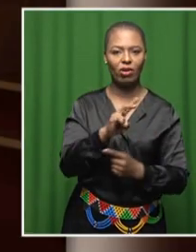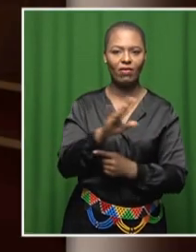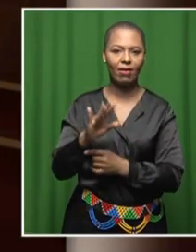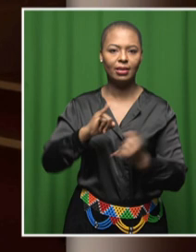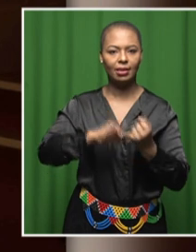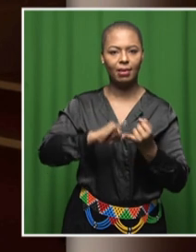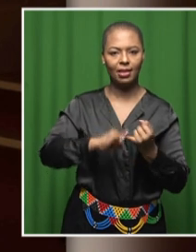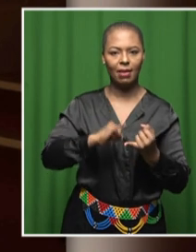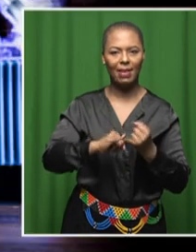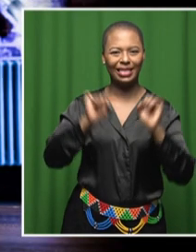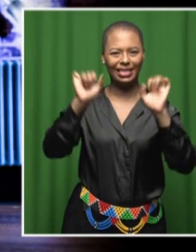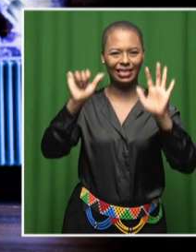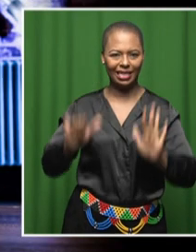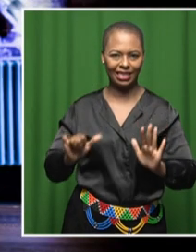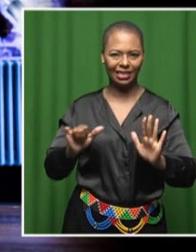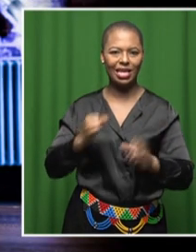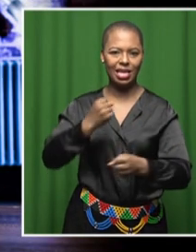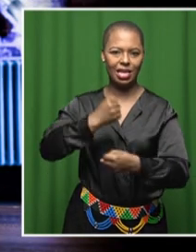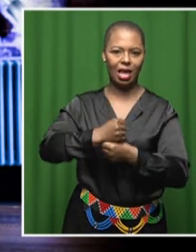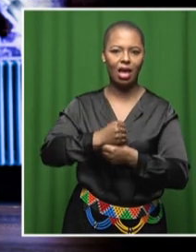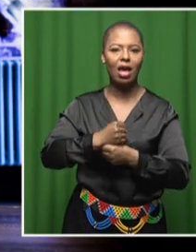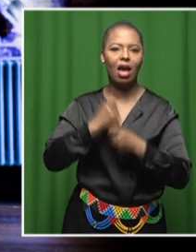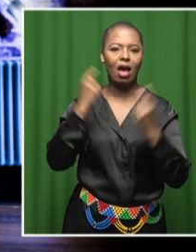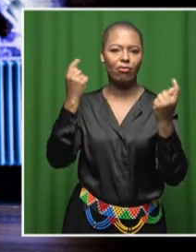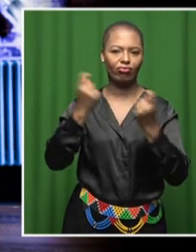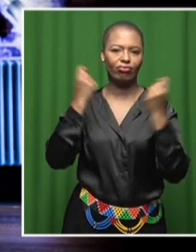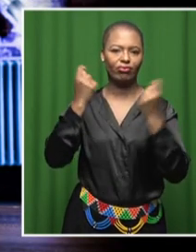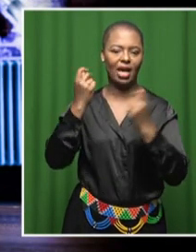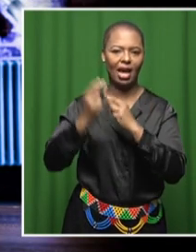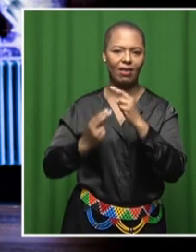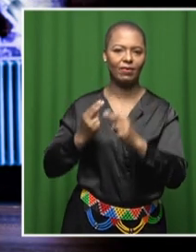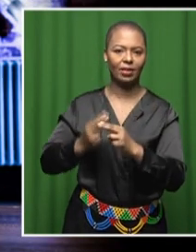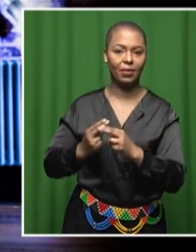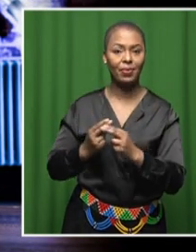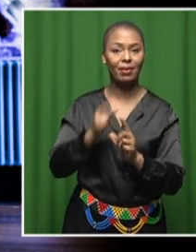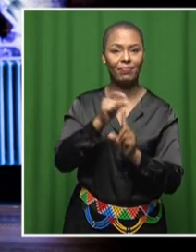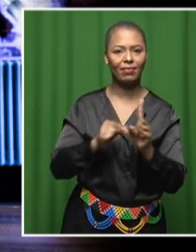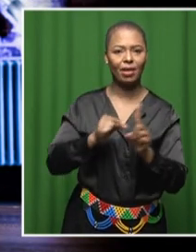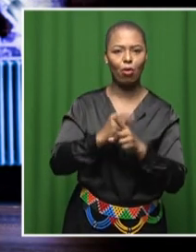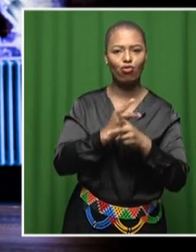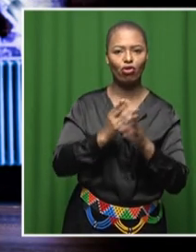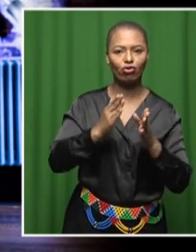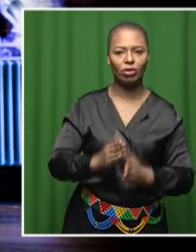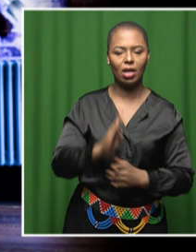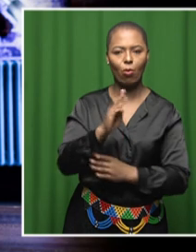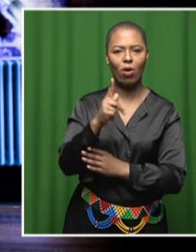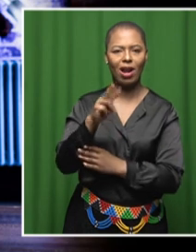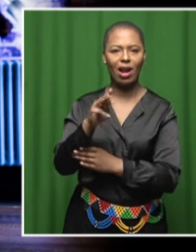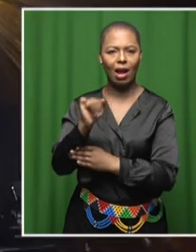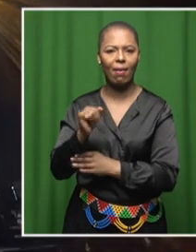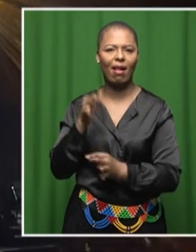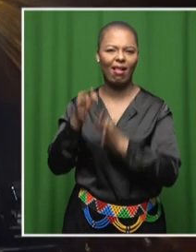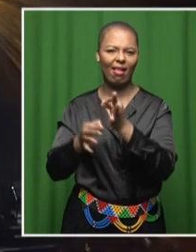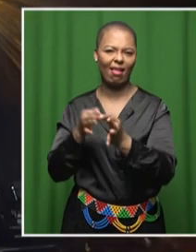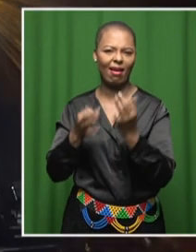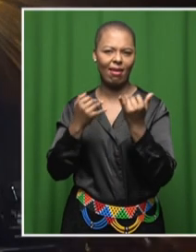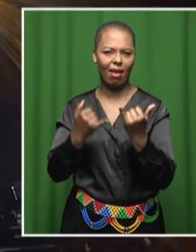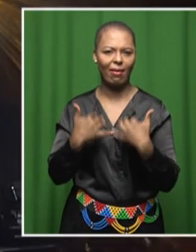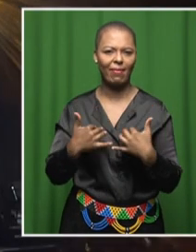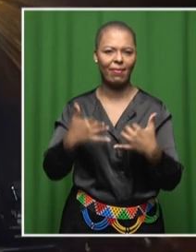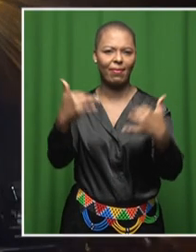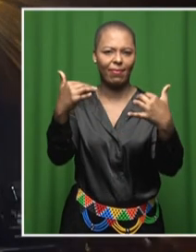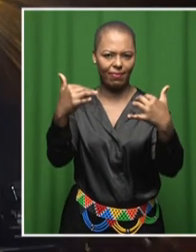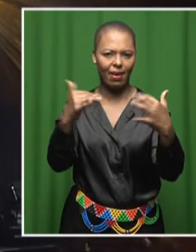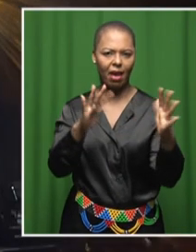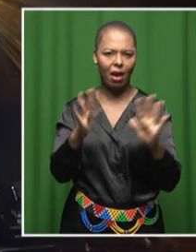theatre's 60th anniversary celebrations. Produced by Shadrack Bokaba, the musical takes the audience on a captivating train ride